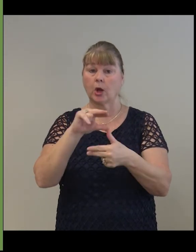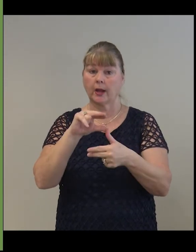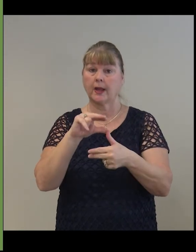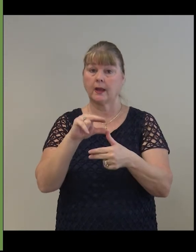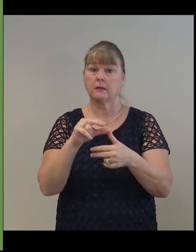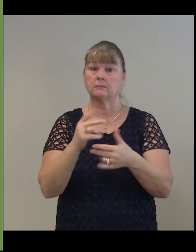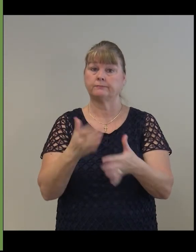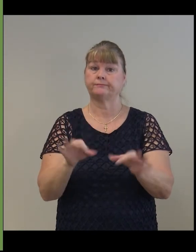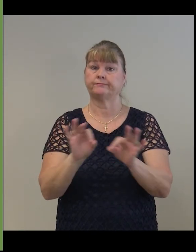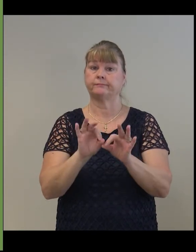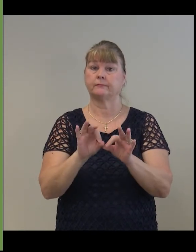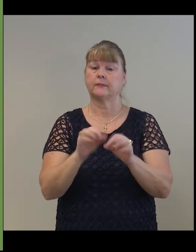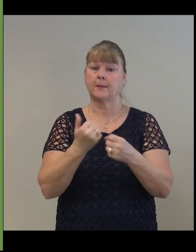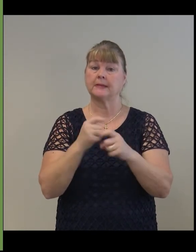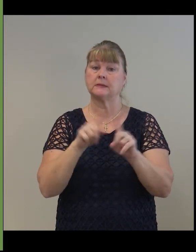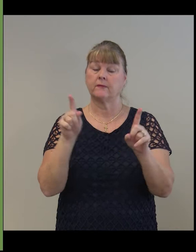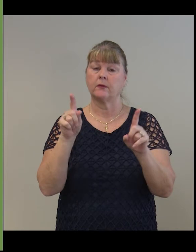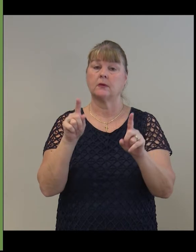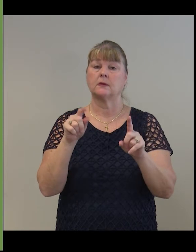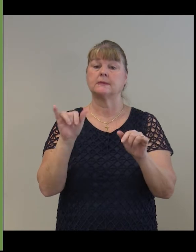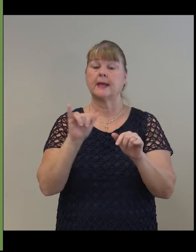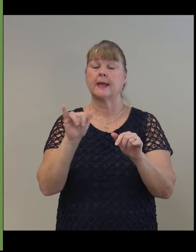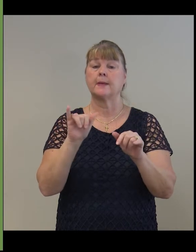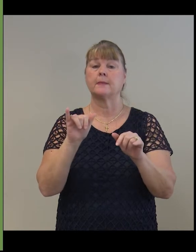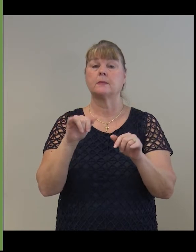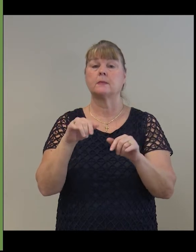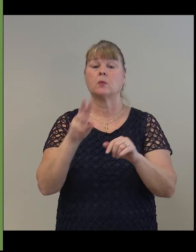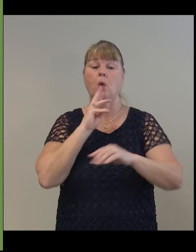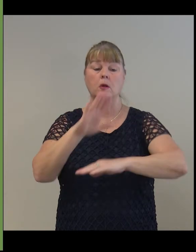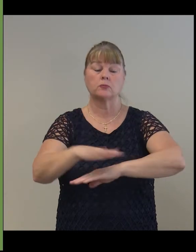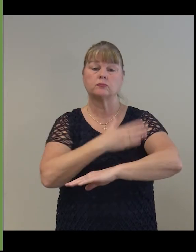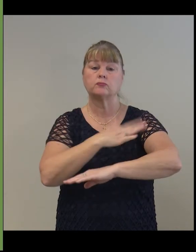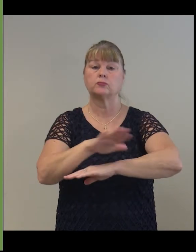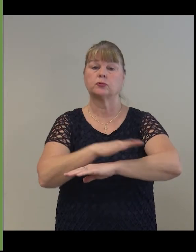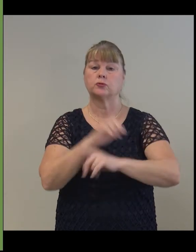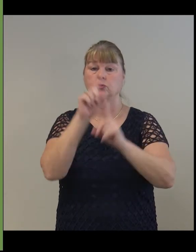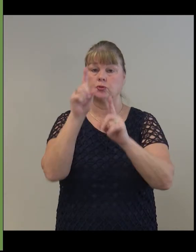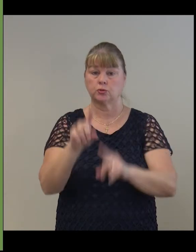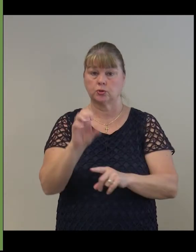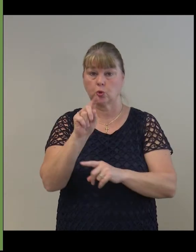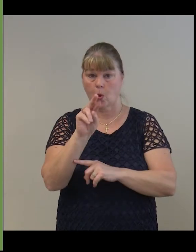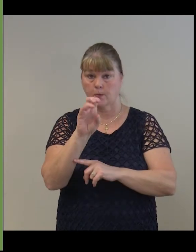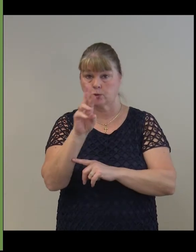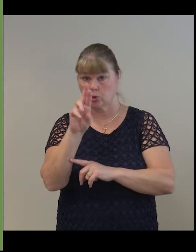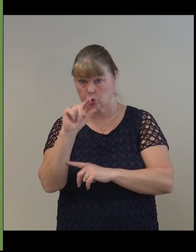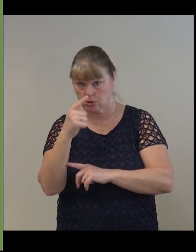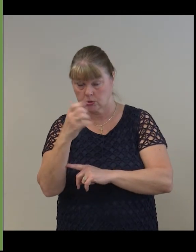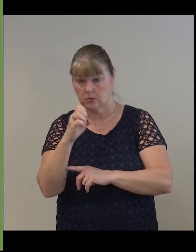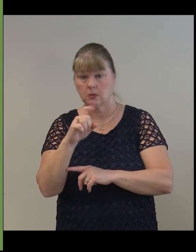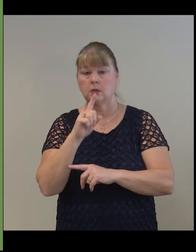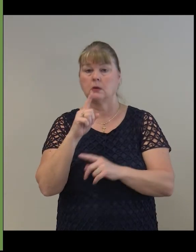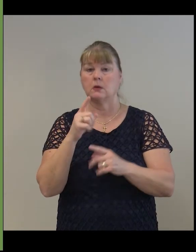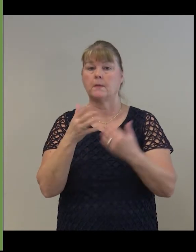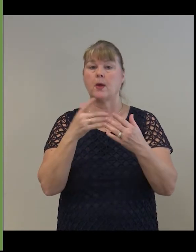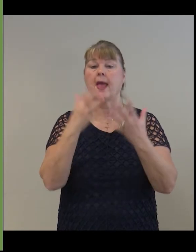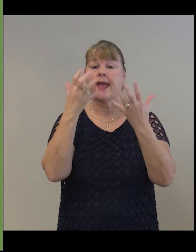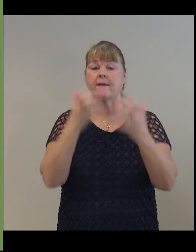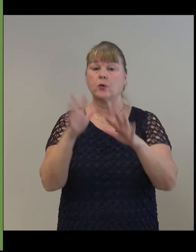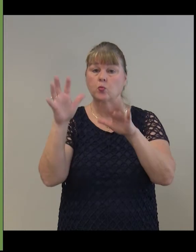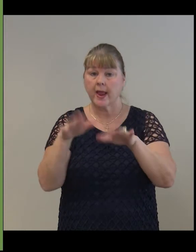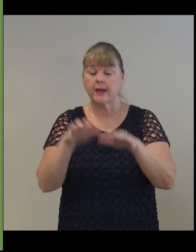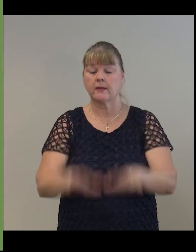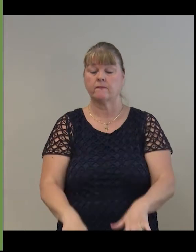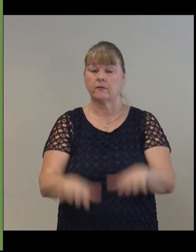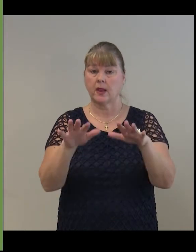it matters more with heavy rainfall and flooding. So bigger storms tend to produce that more